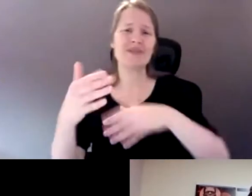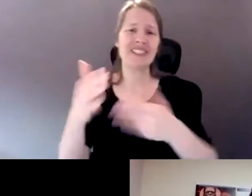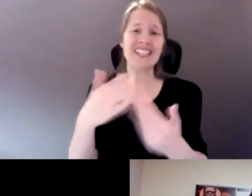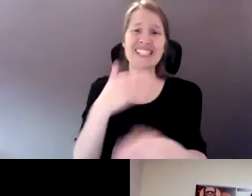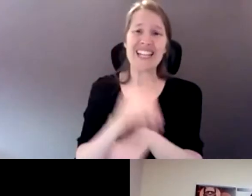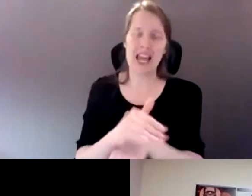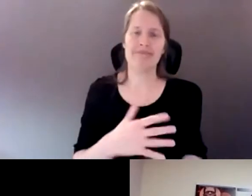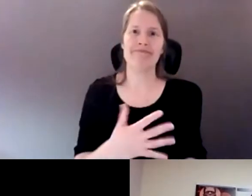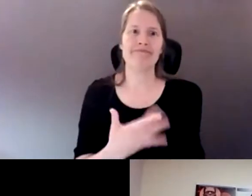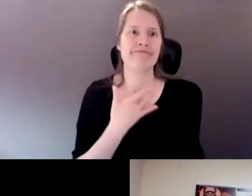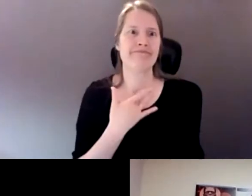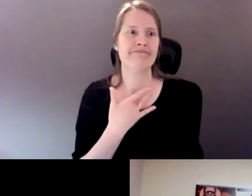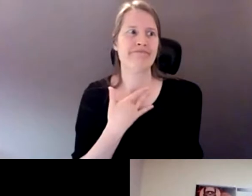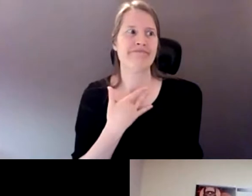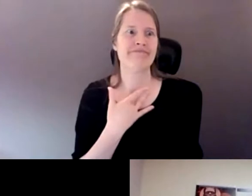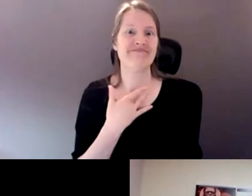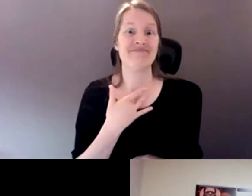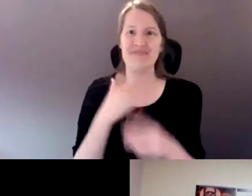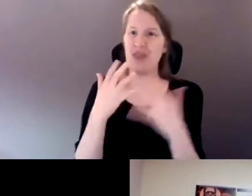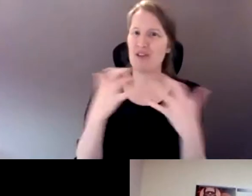No. An alert crowd.